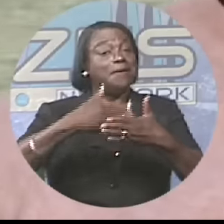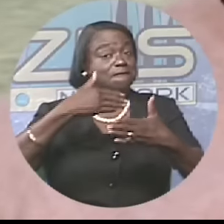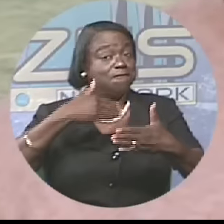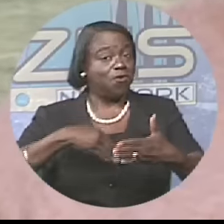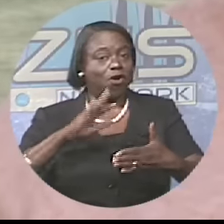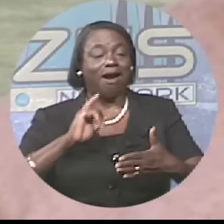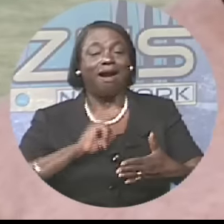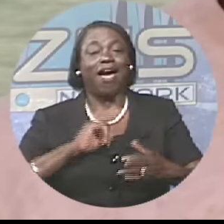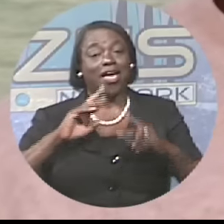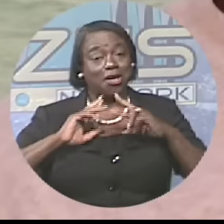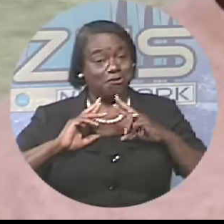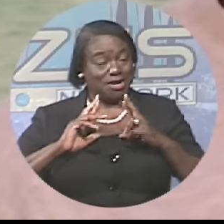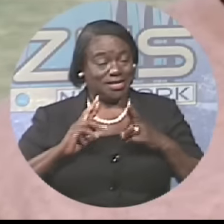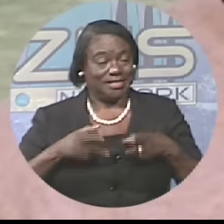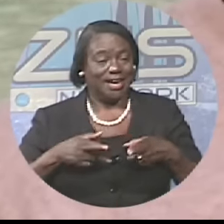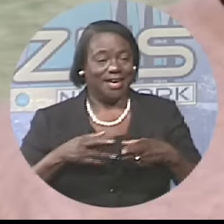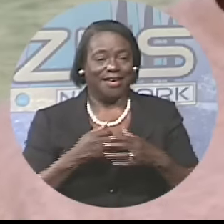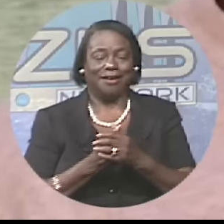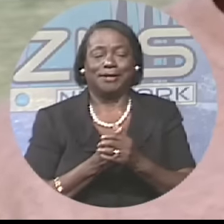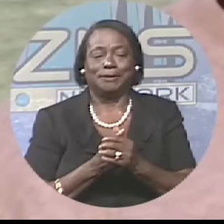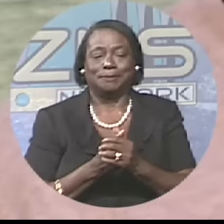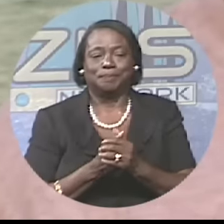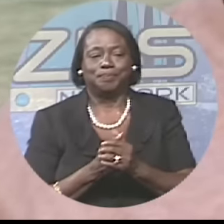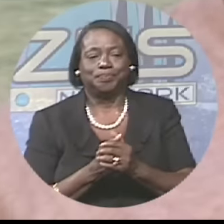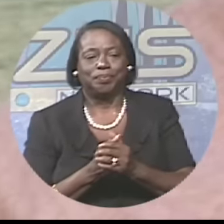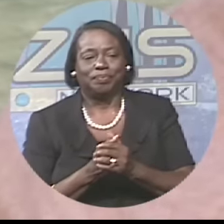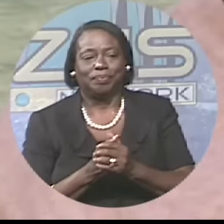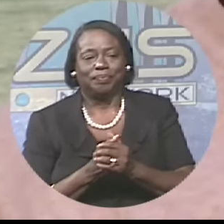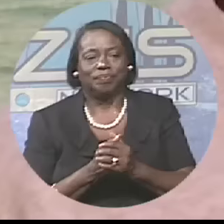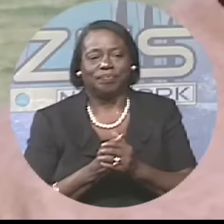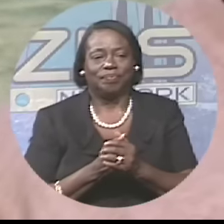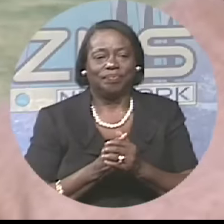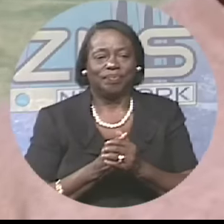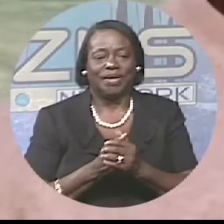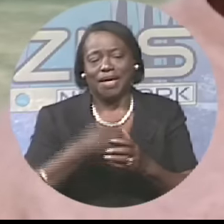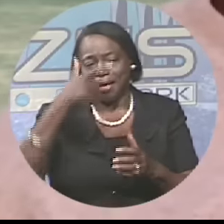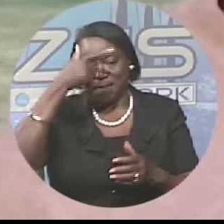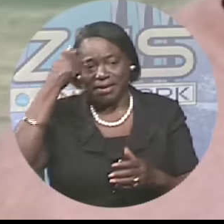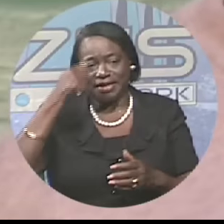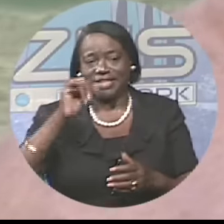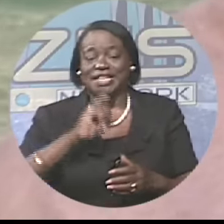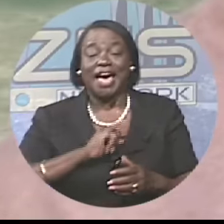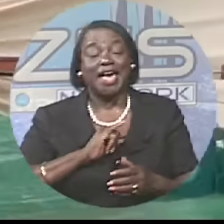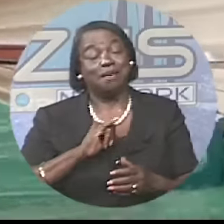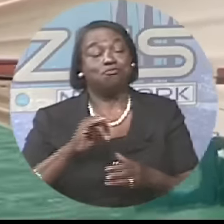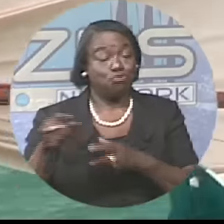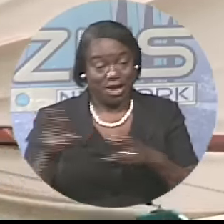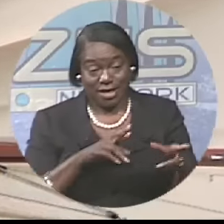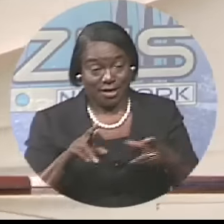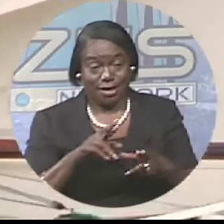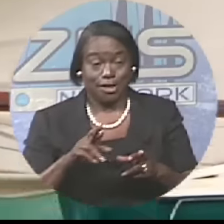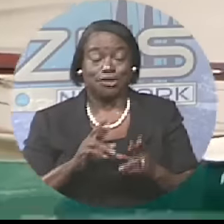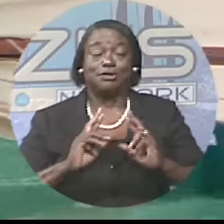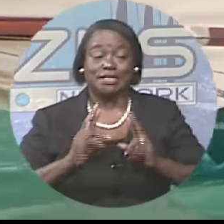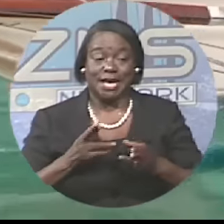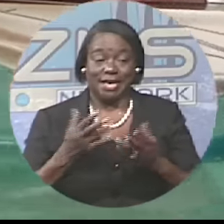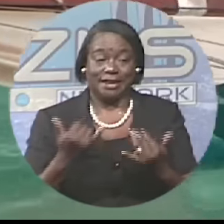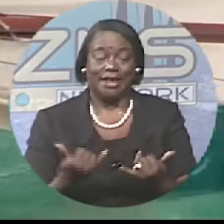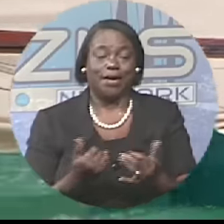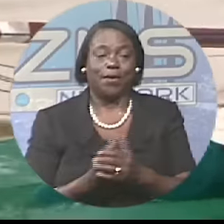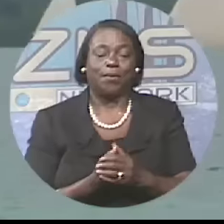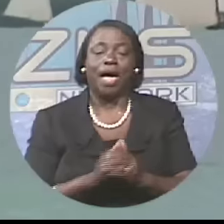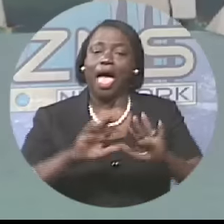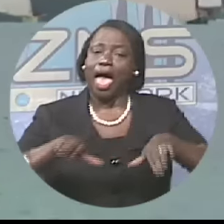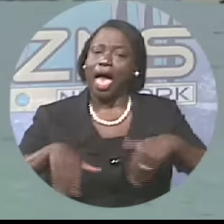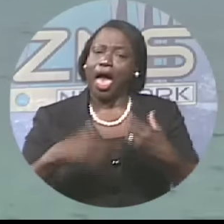before you know, it comes to end, you know, before my sailing time comes to end, because I'm ready to retire right now, Julian. How you think the